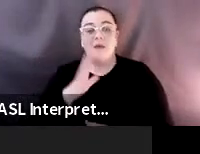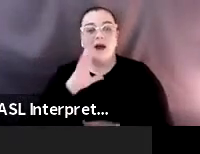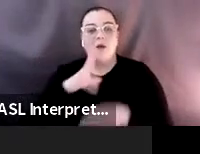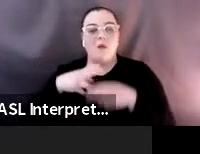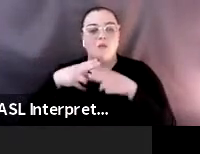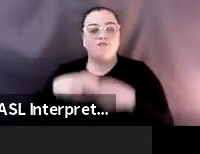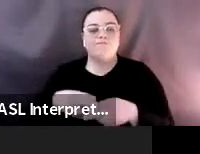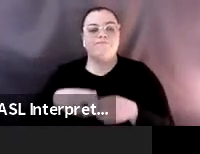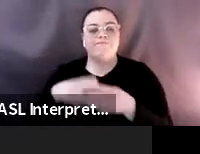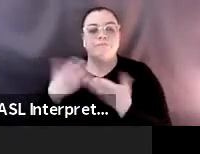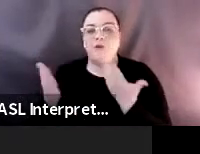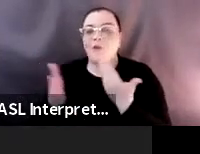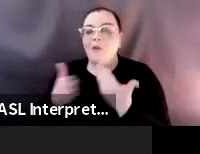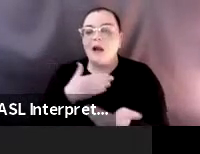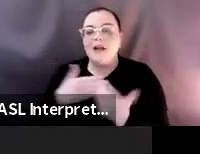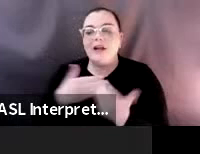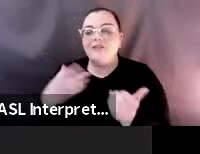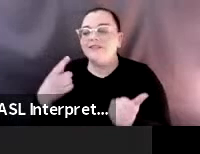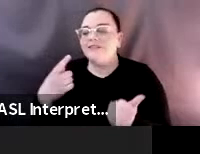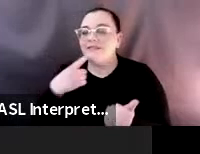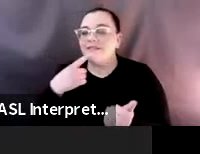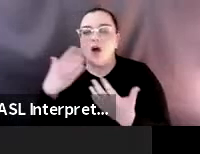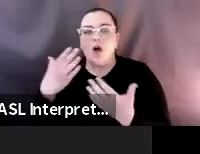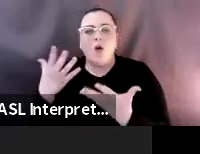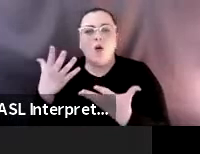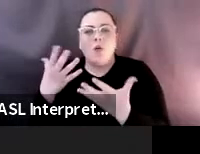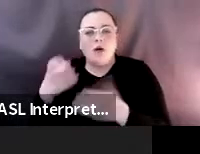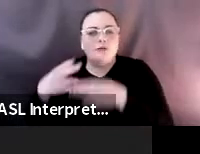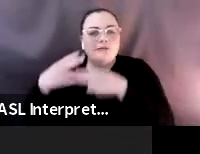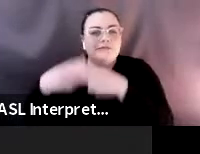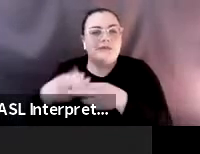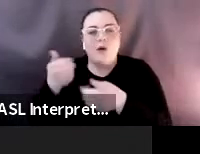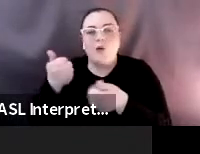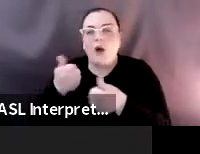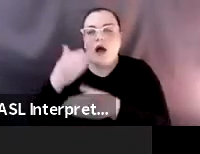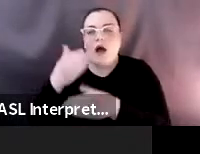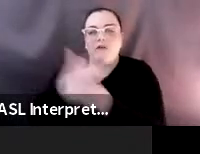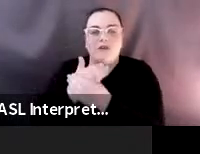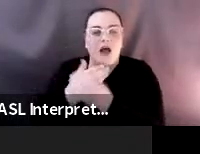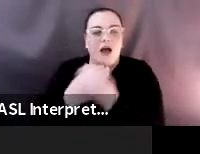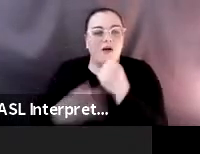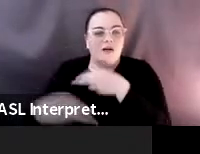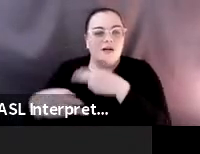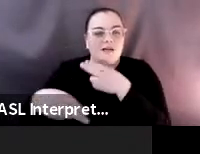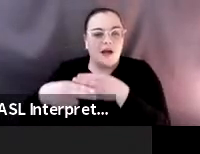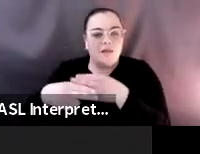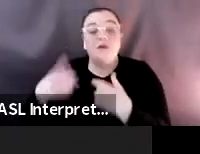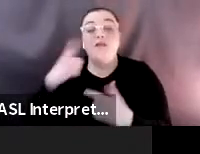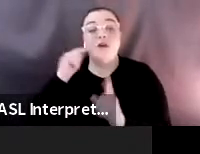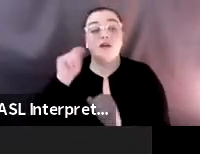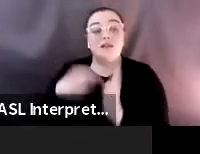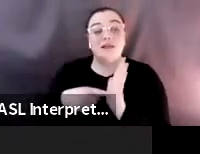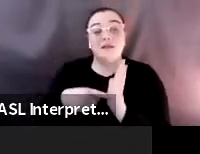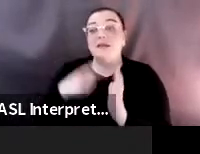you to label that exported final movie file name as. So in this case, casting asked me to put my